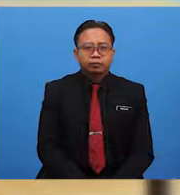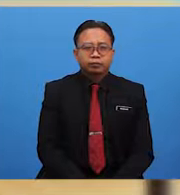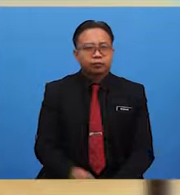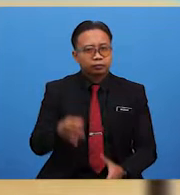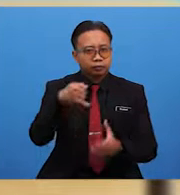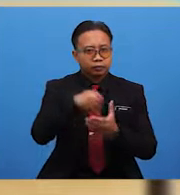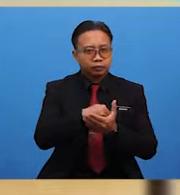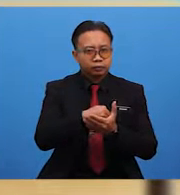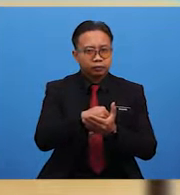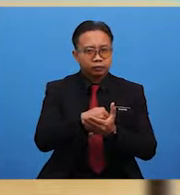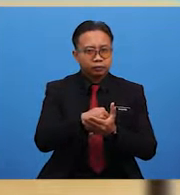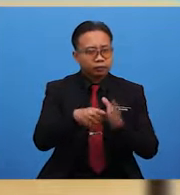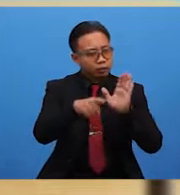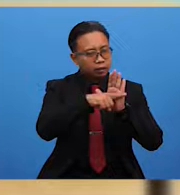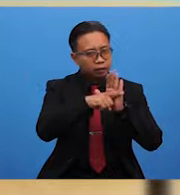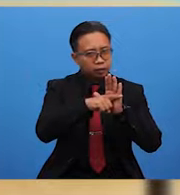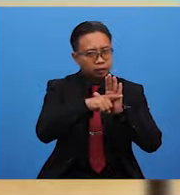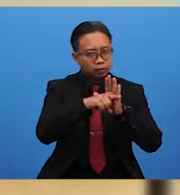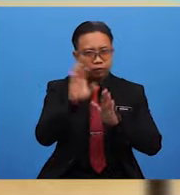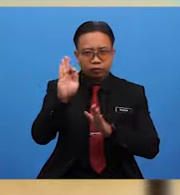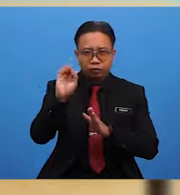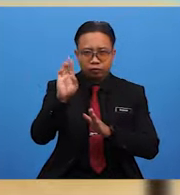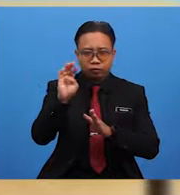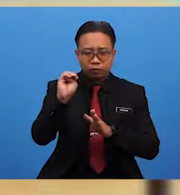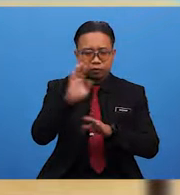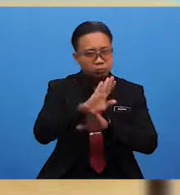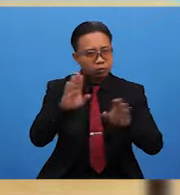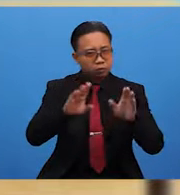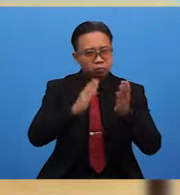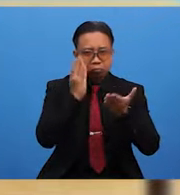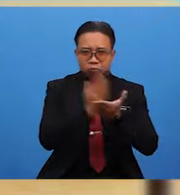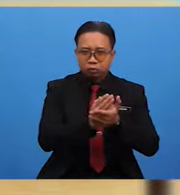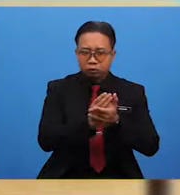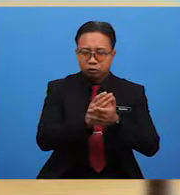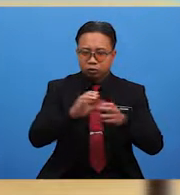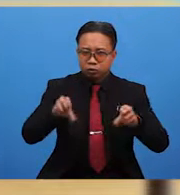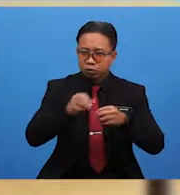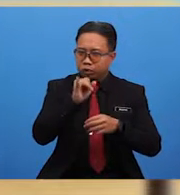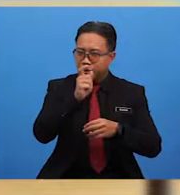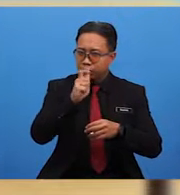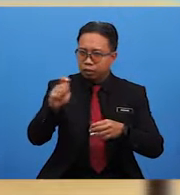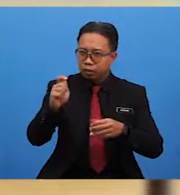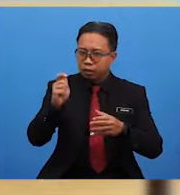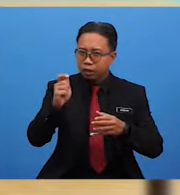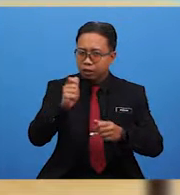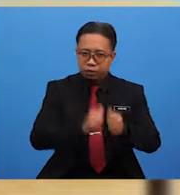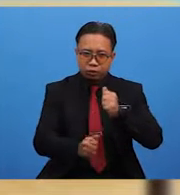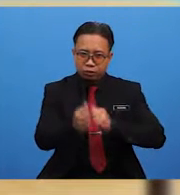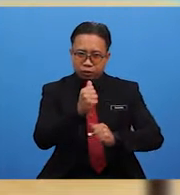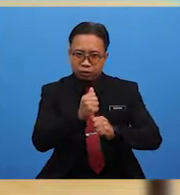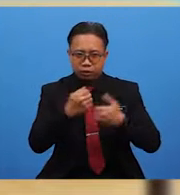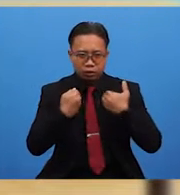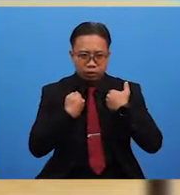In its negative form, should not stops you from doing the action. It tells you that there will be